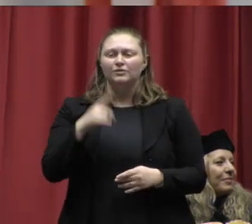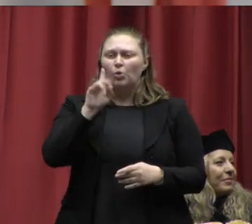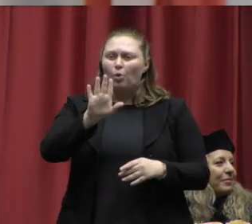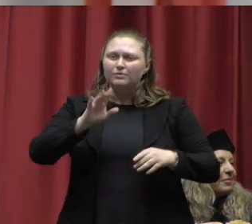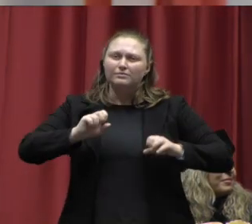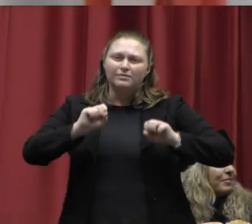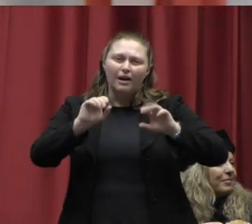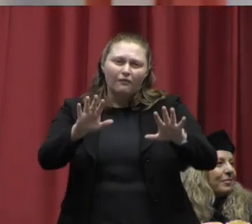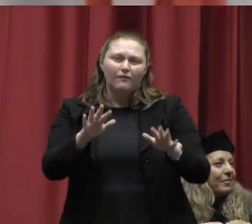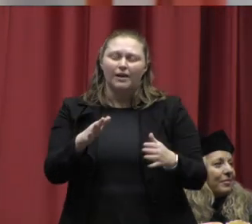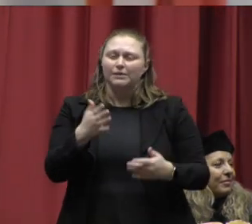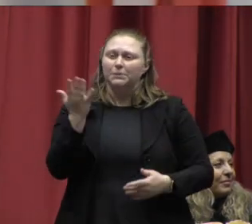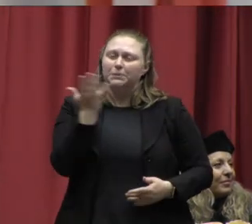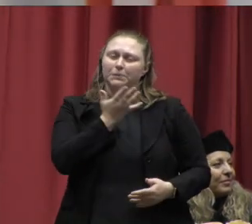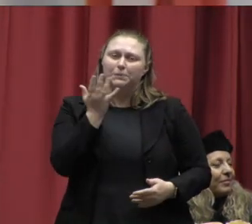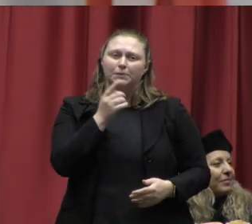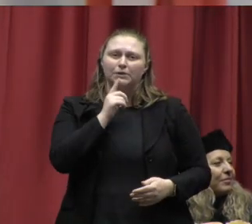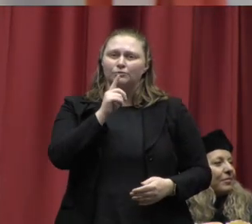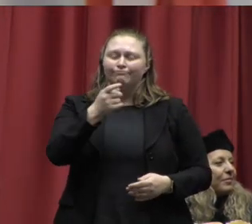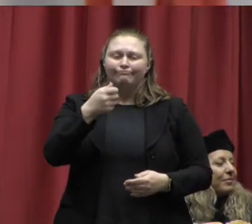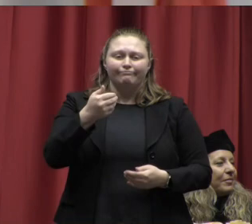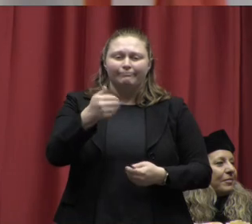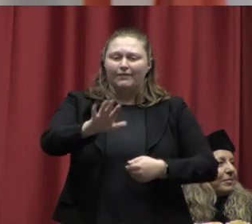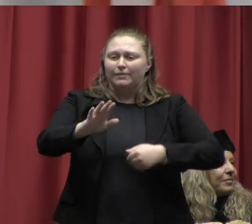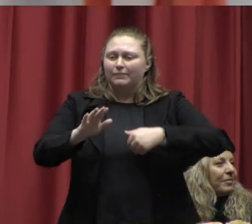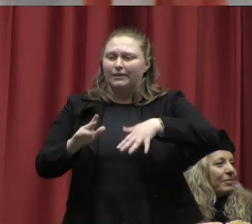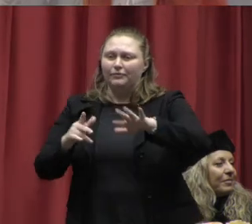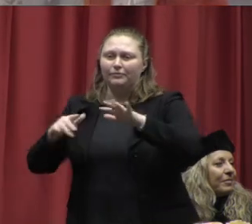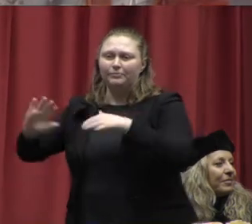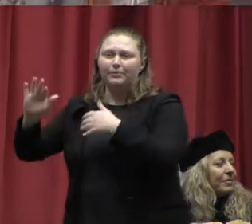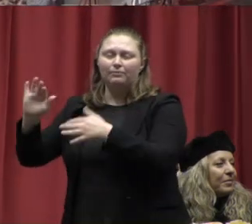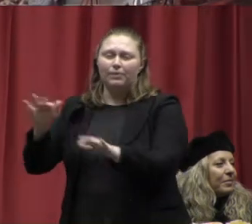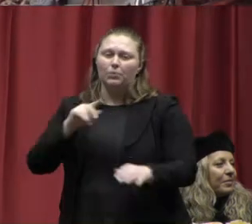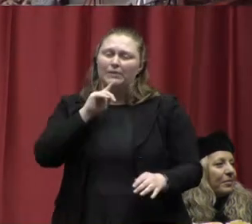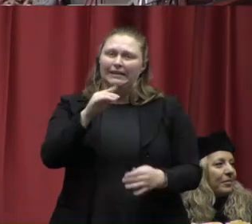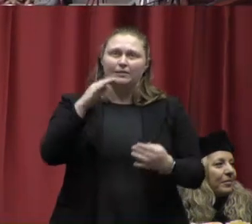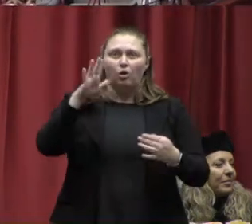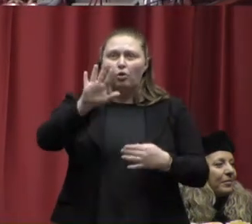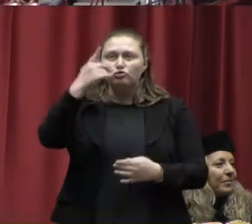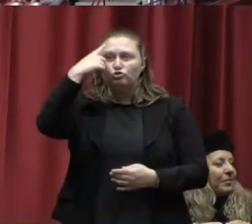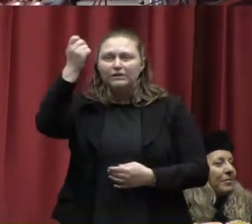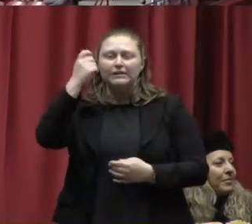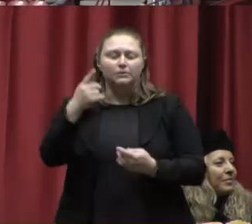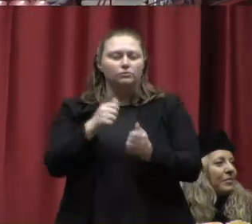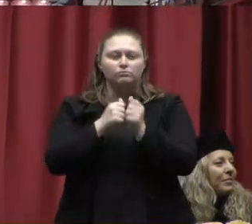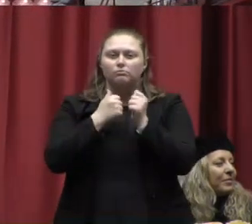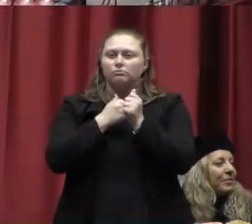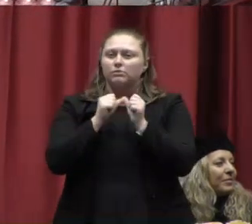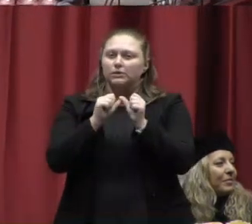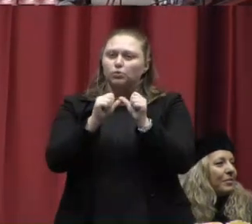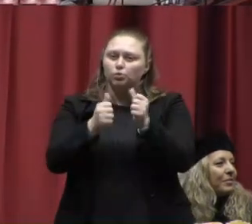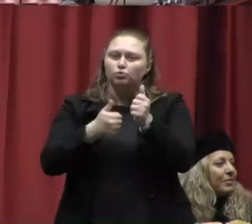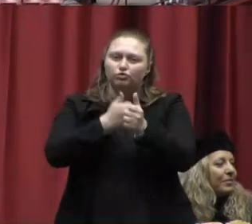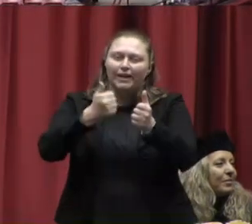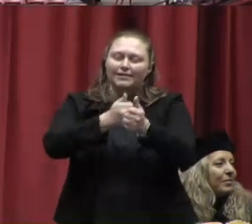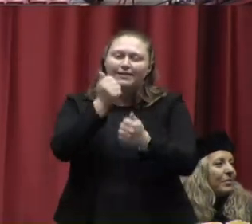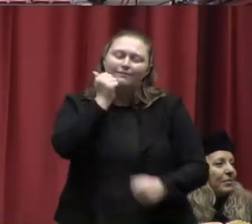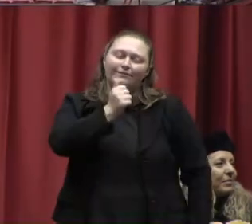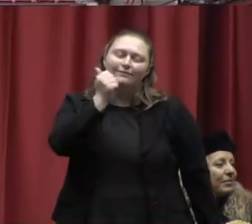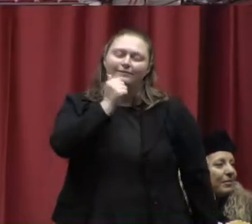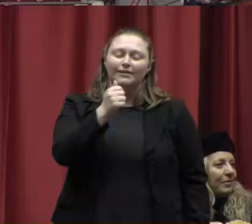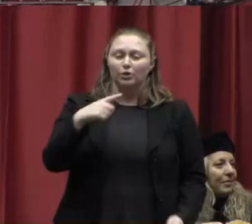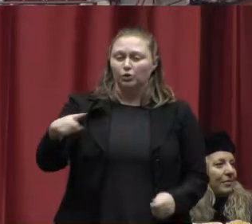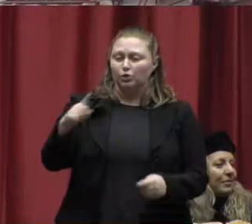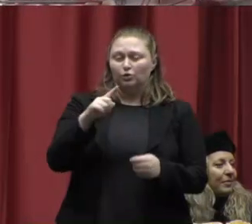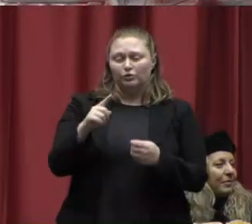sacrifices made to prove the way from the dreams we chase every day. You've learned to think outside the